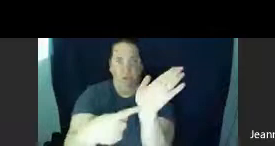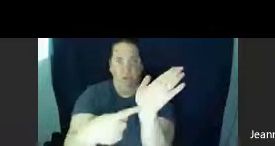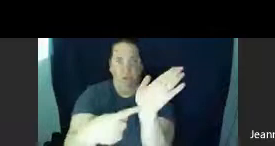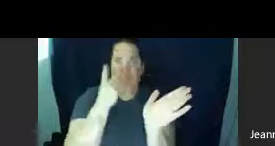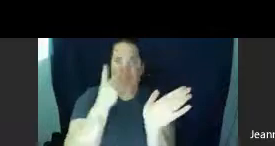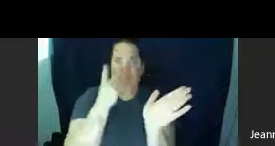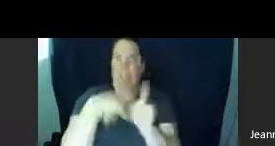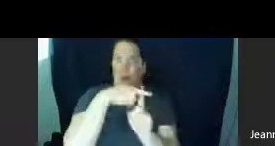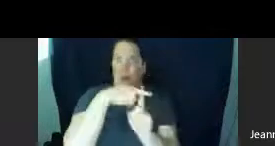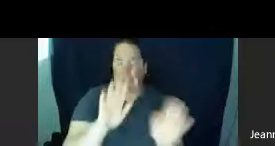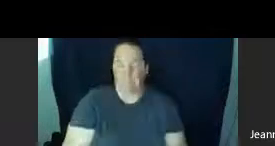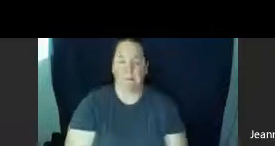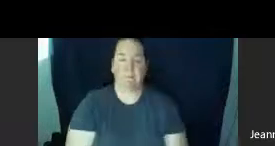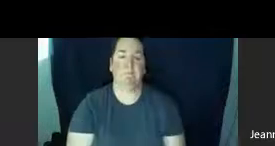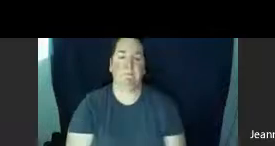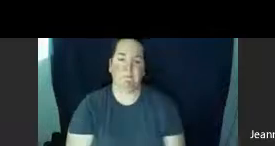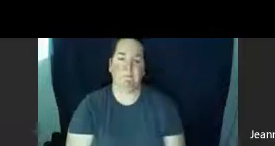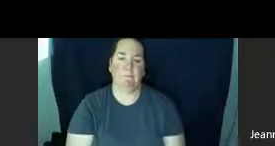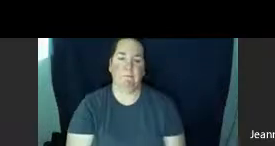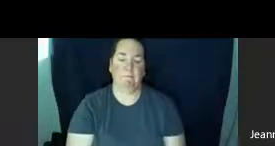the best thing to do if you're